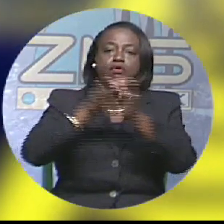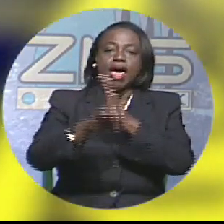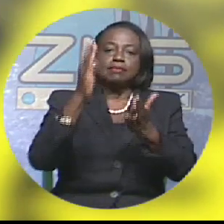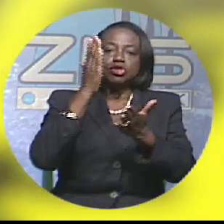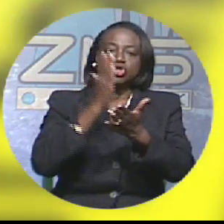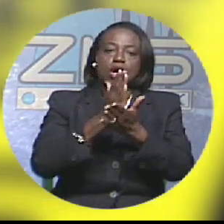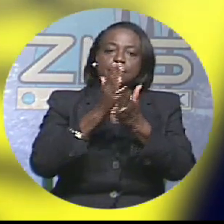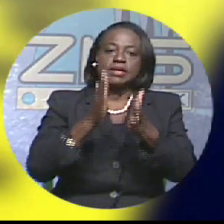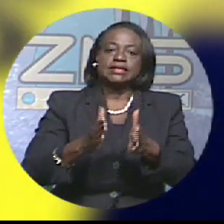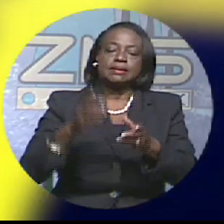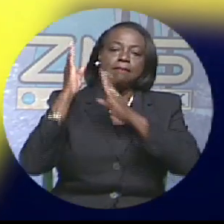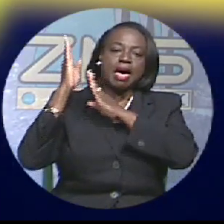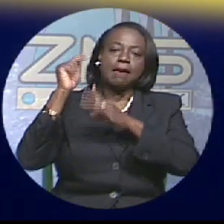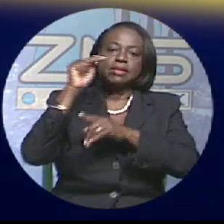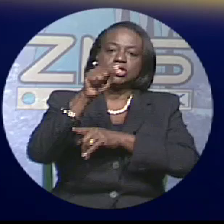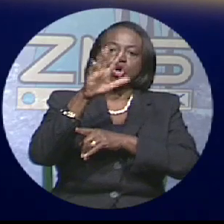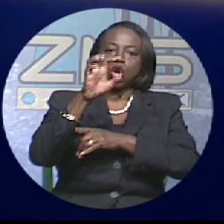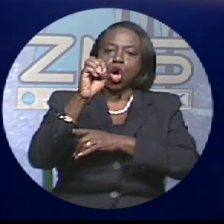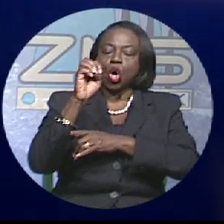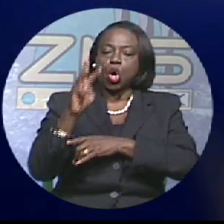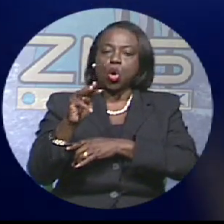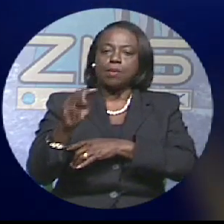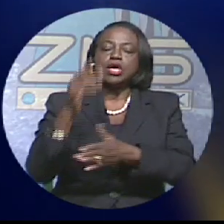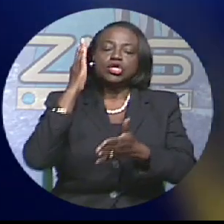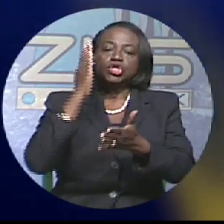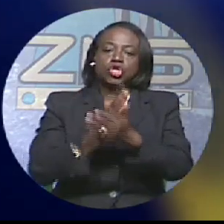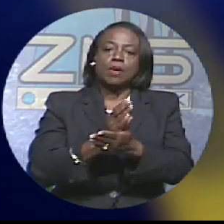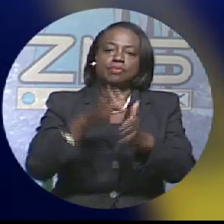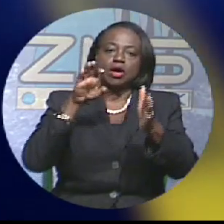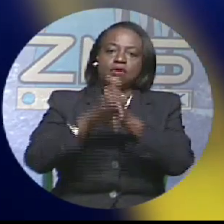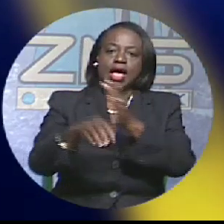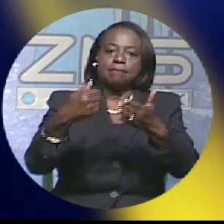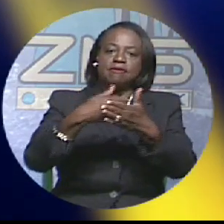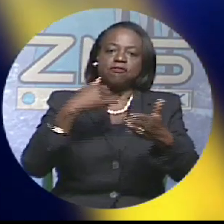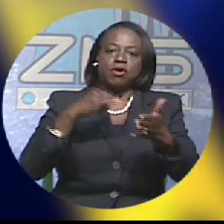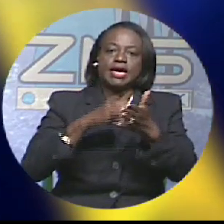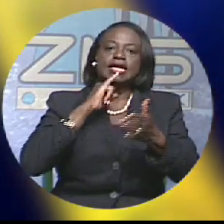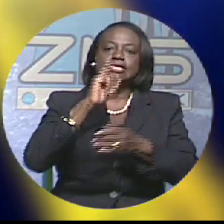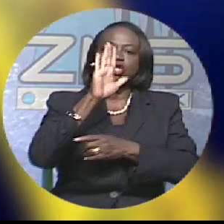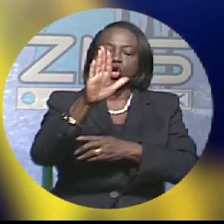www.crimestoppersbahamas.com. Let's stop the crime before it's your time.